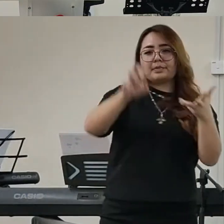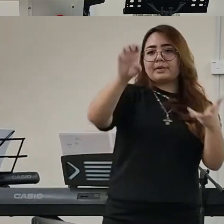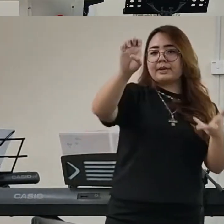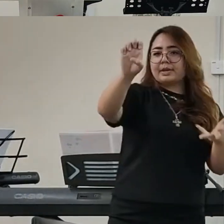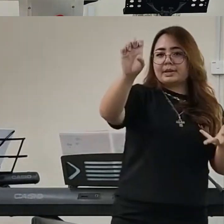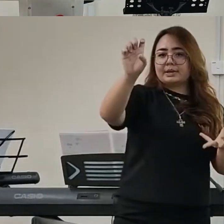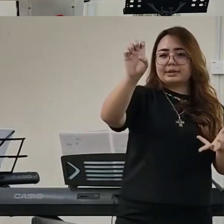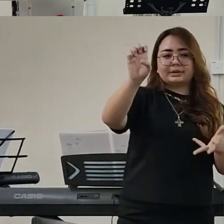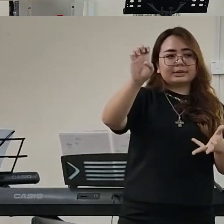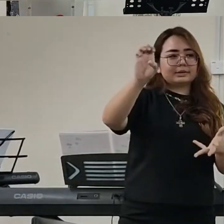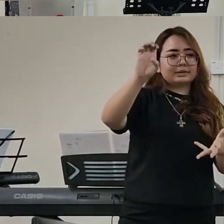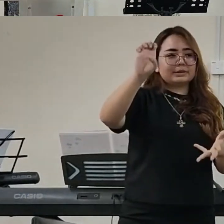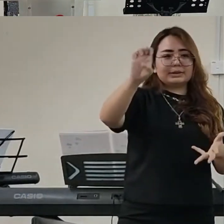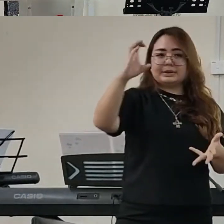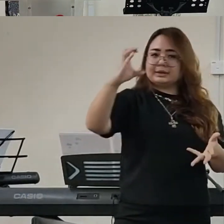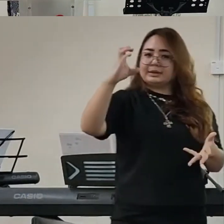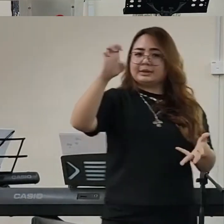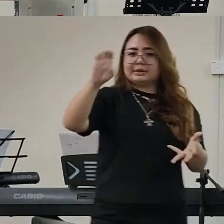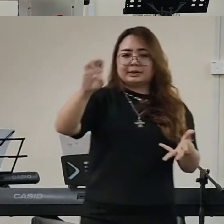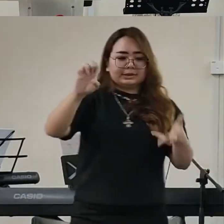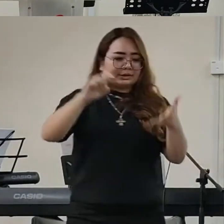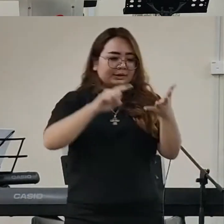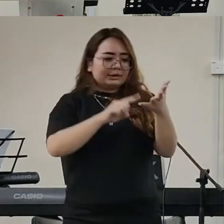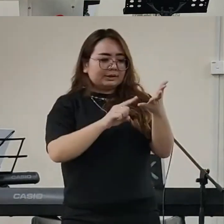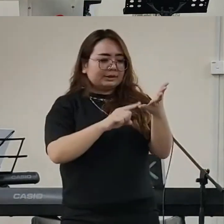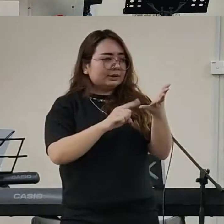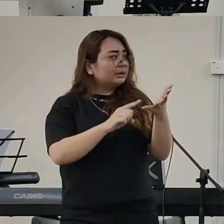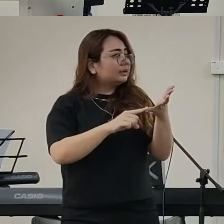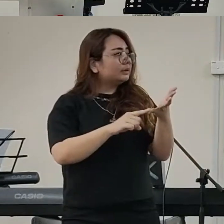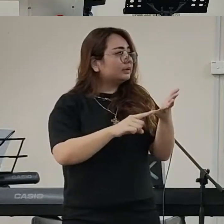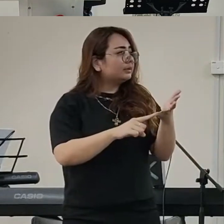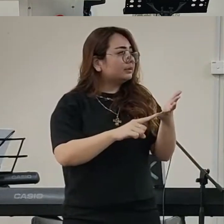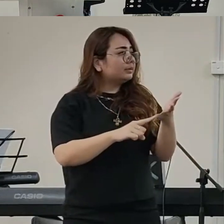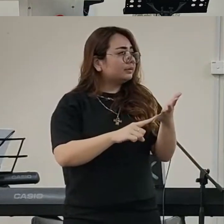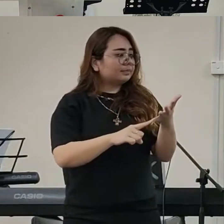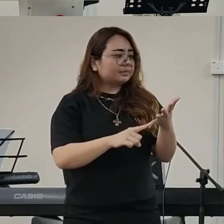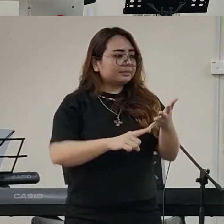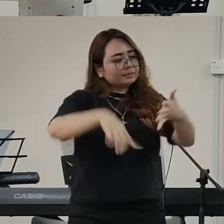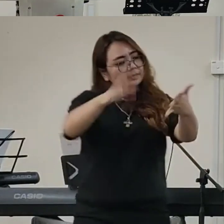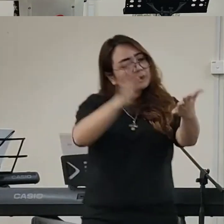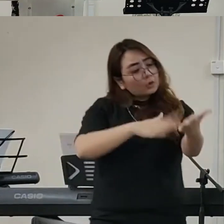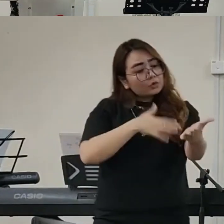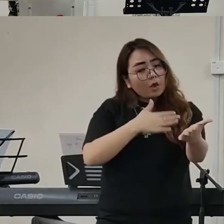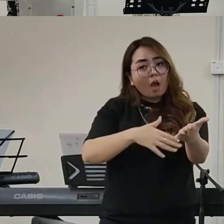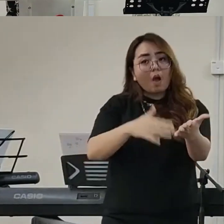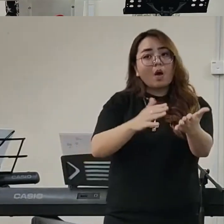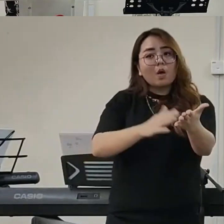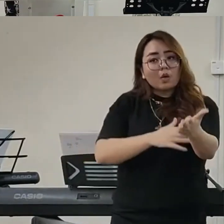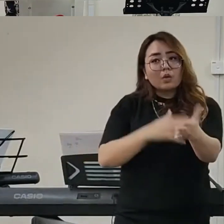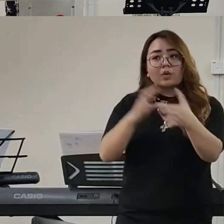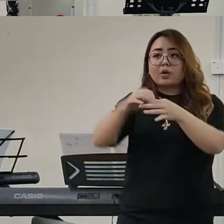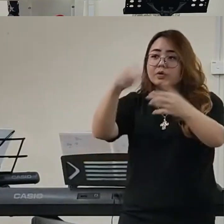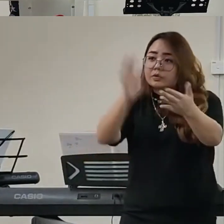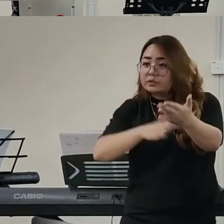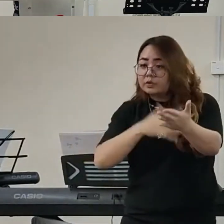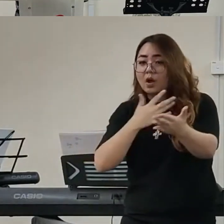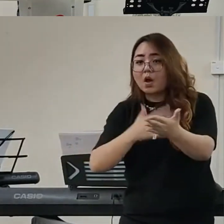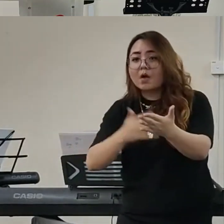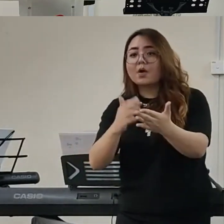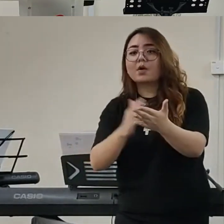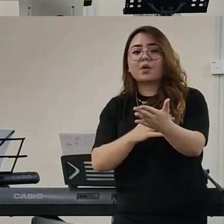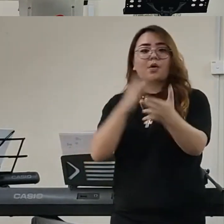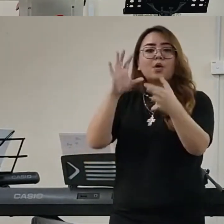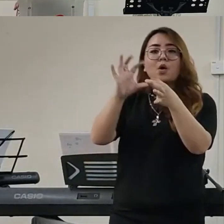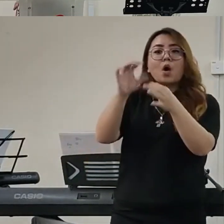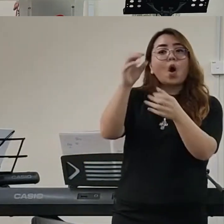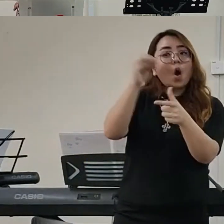Ecclesiastes. Fifth? The fifth one has two names. Songs of Solomon, or it is also known as Songs